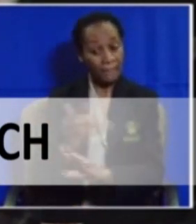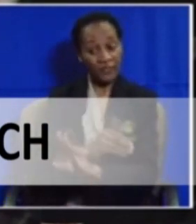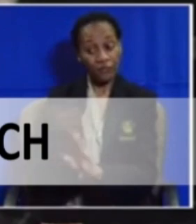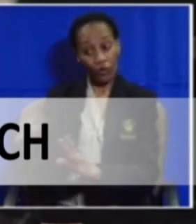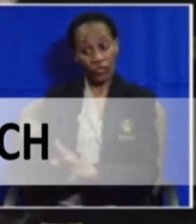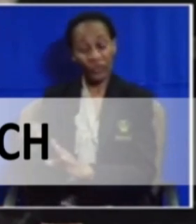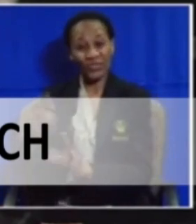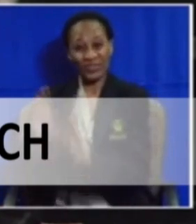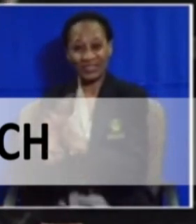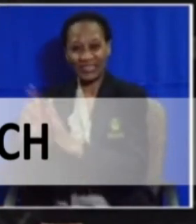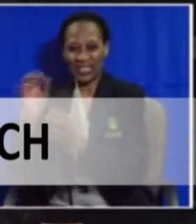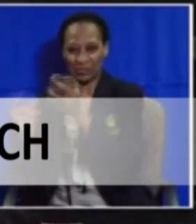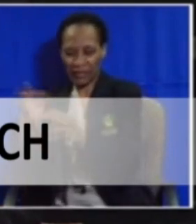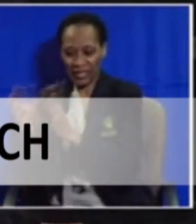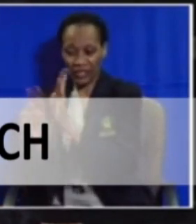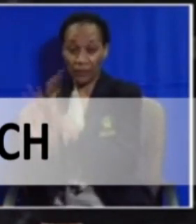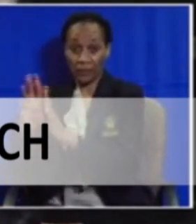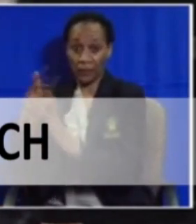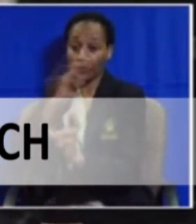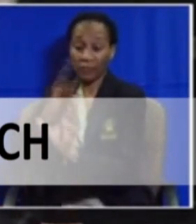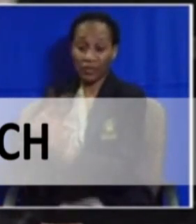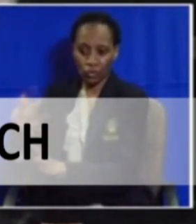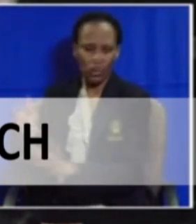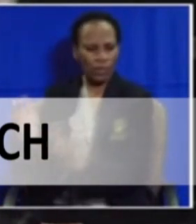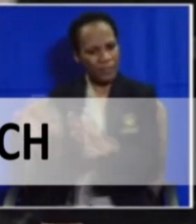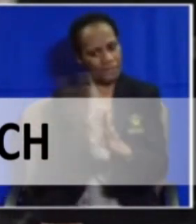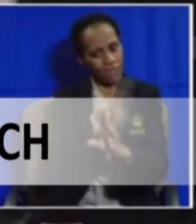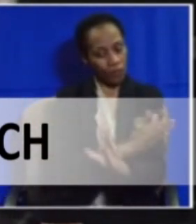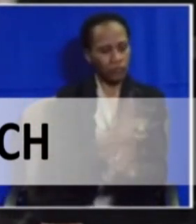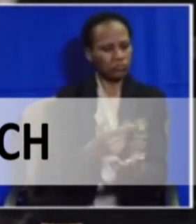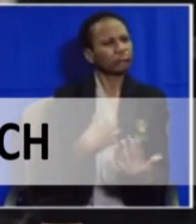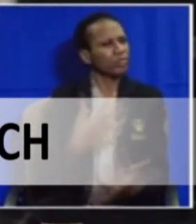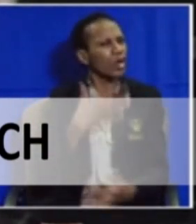fuel increase, a sentence I've not inserted here.